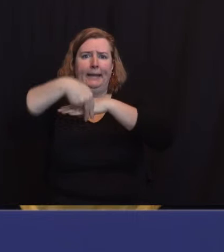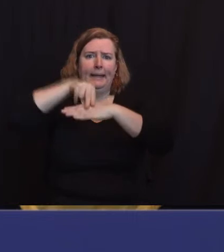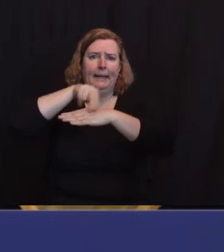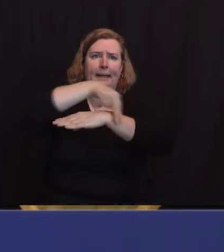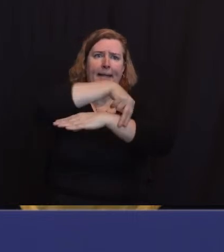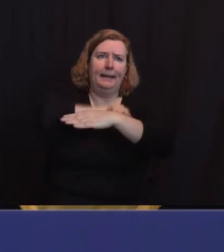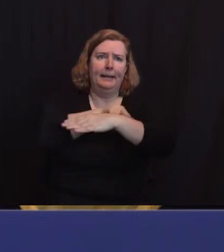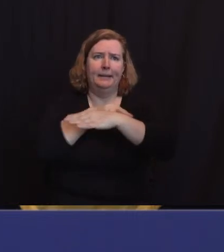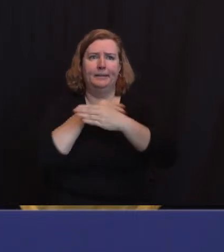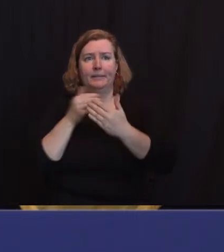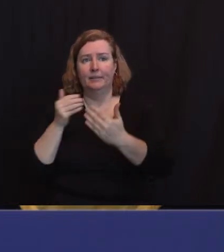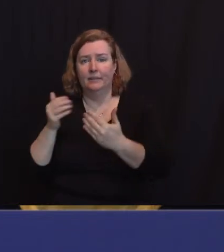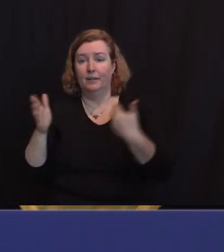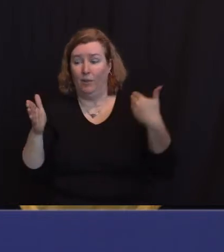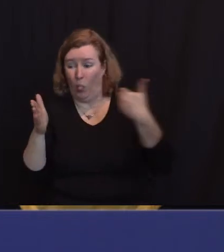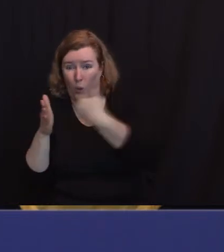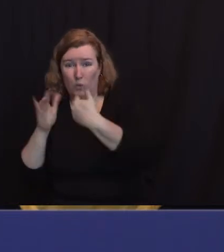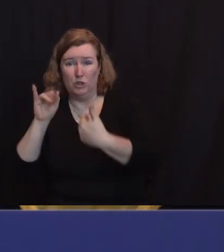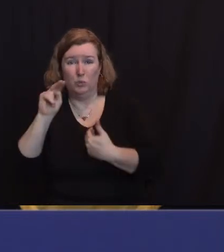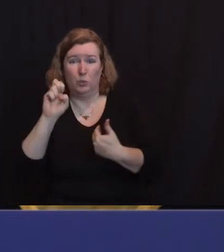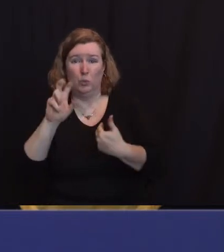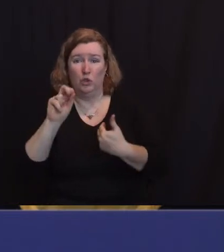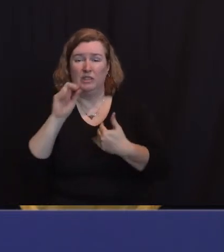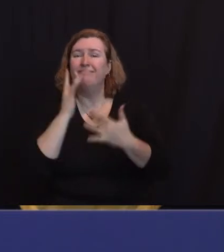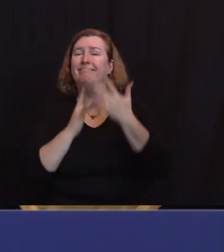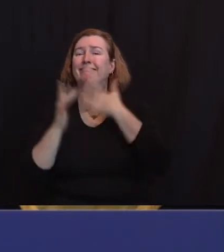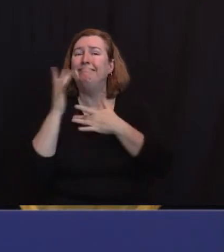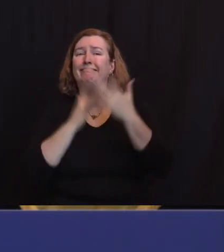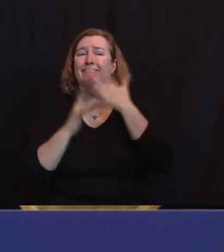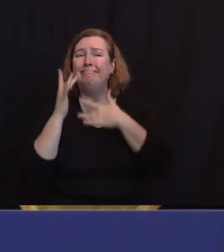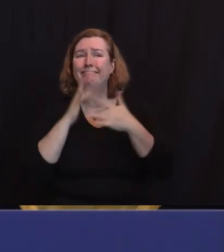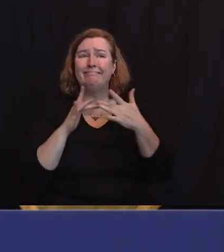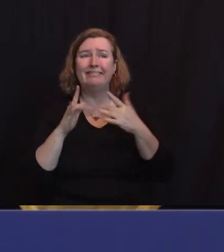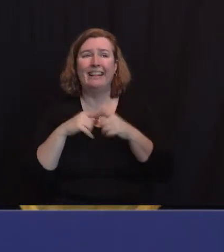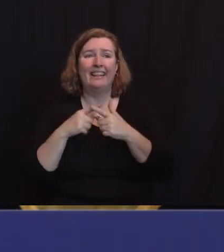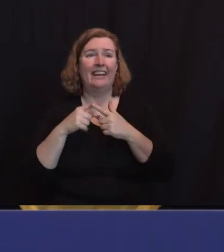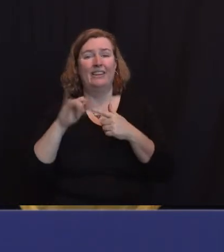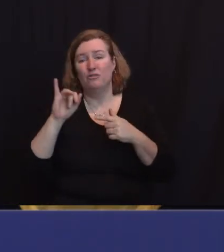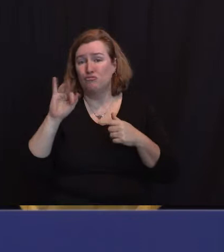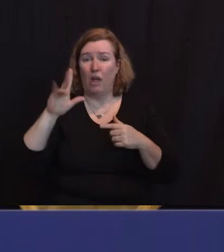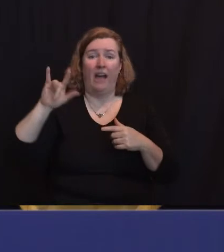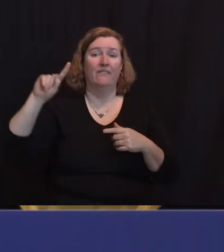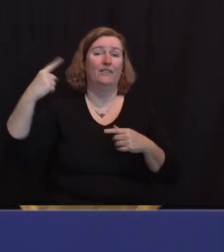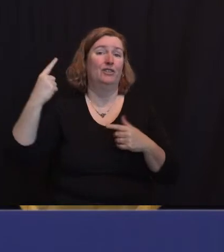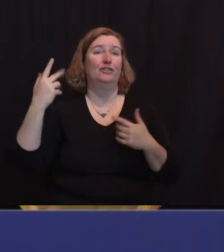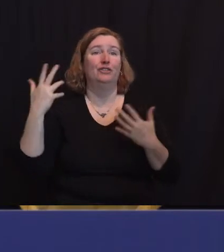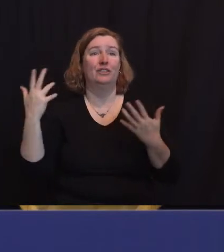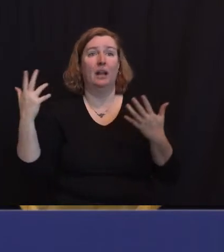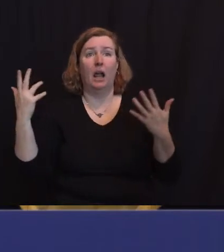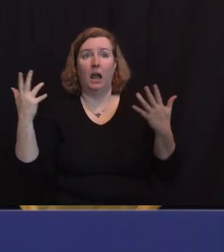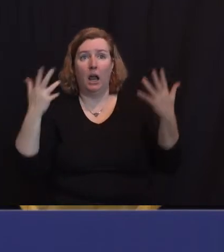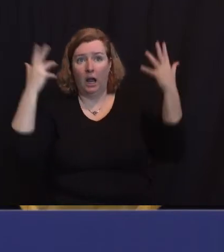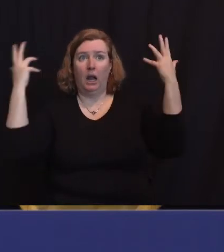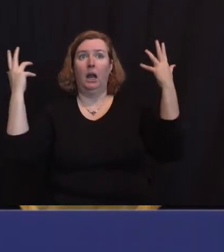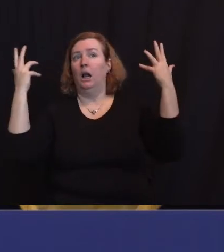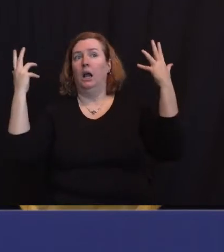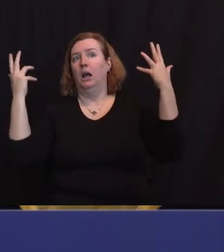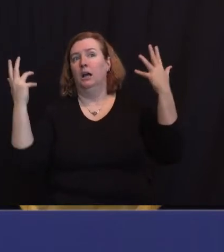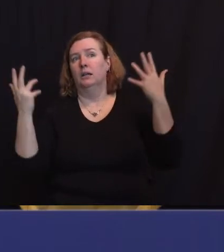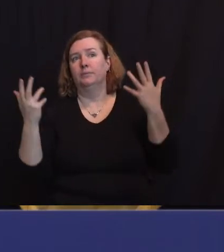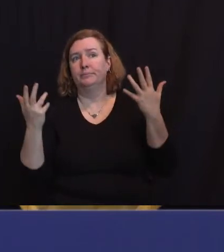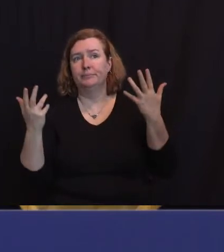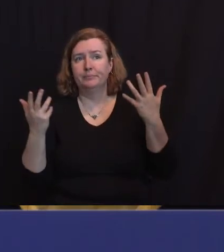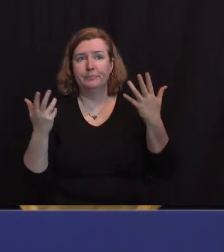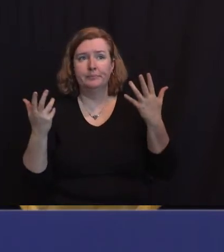June 30th at midnight, and then have to wake up the next day on July 1st and figure out, okay, what other rabbits can we pull out